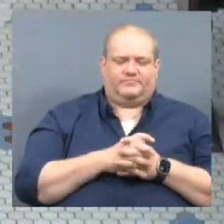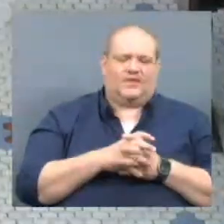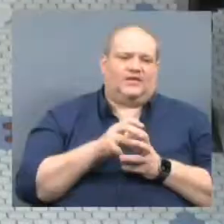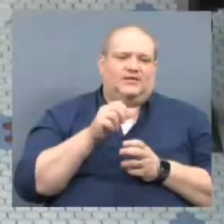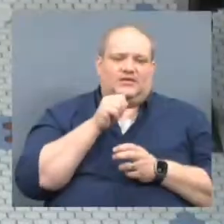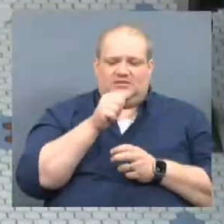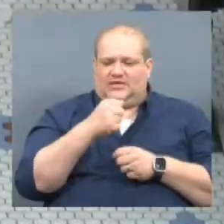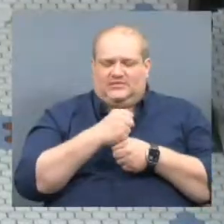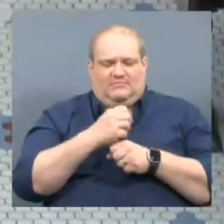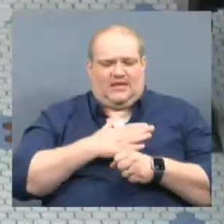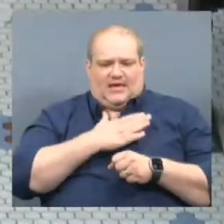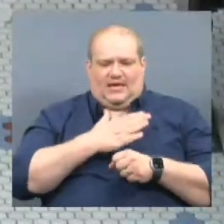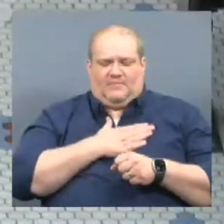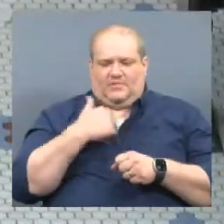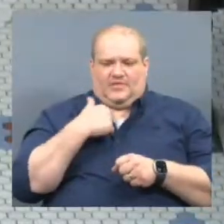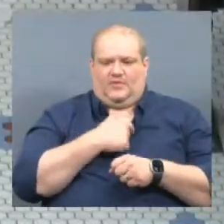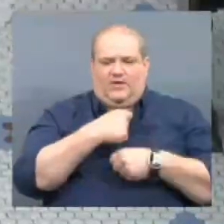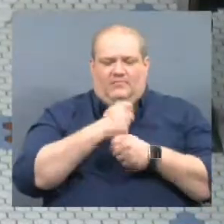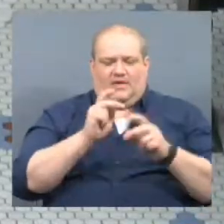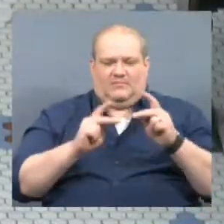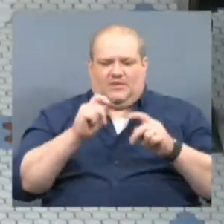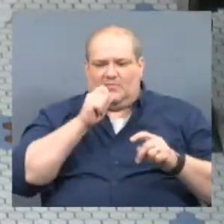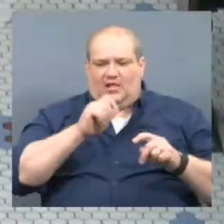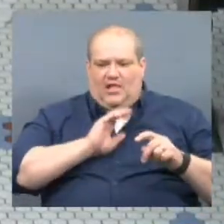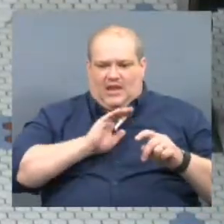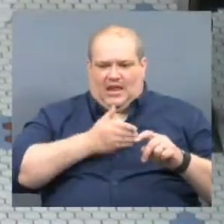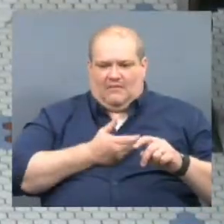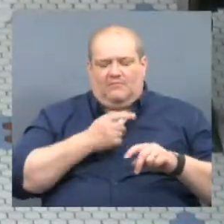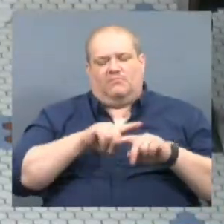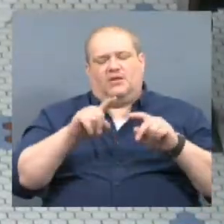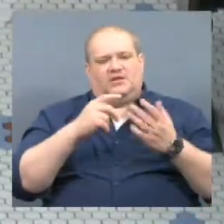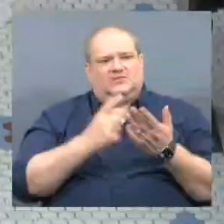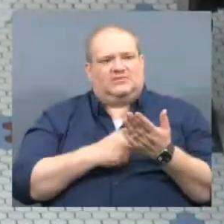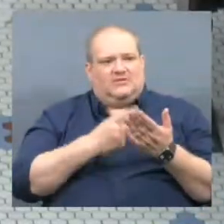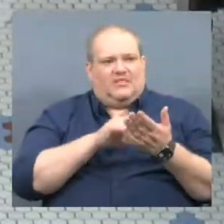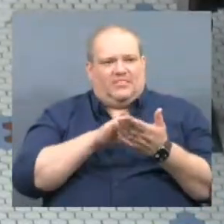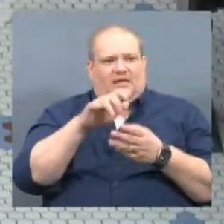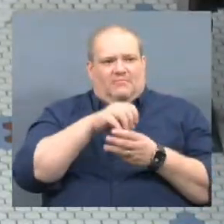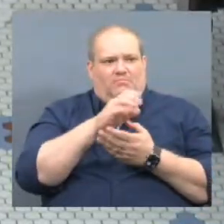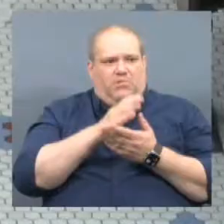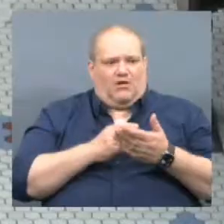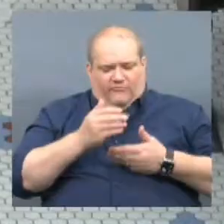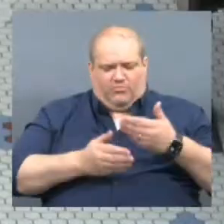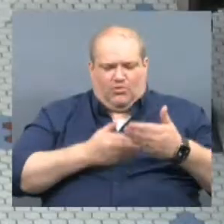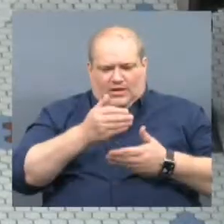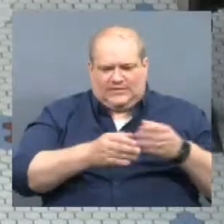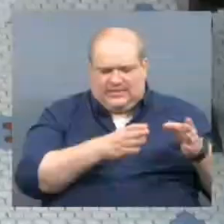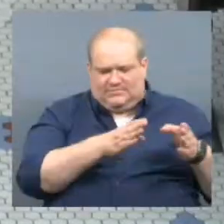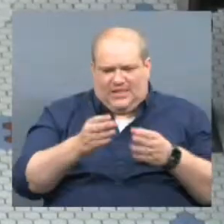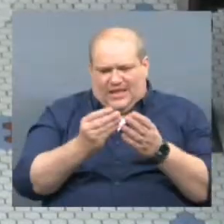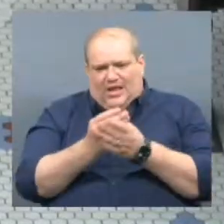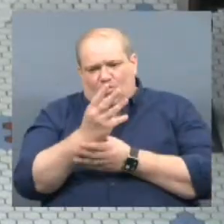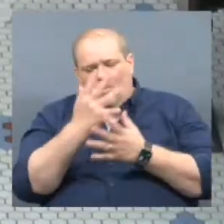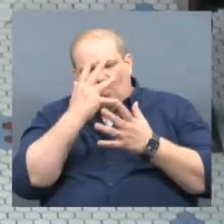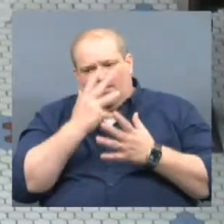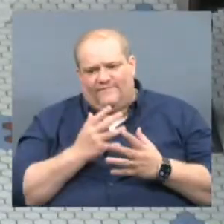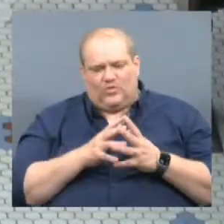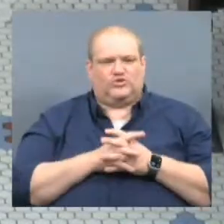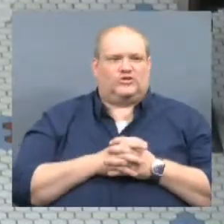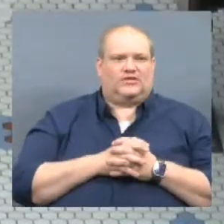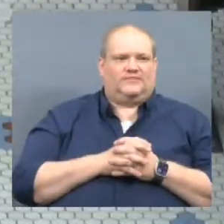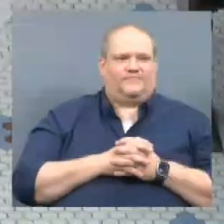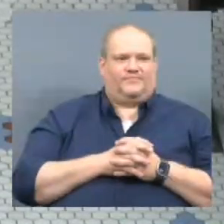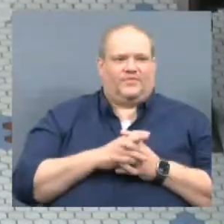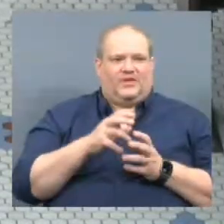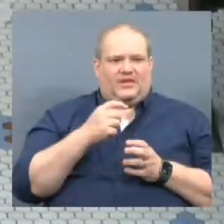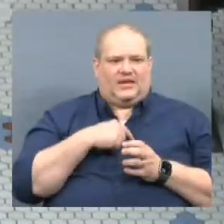not make us happy that we are making people unhappy, but sometimes that's part of process and planning and growth, unfortunately. I am